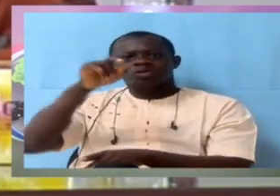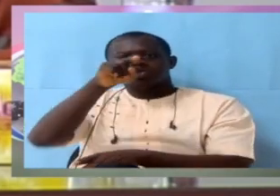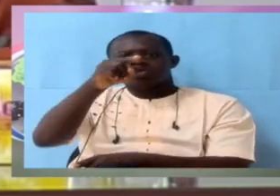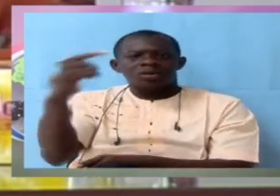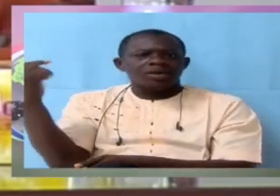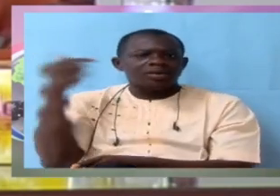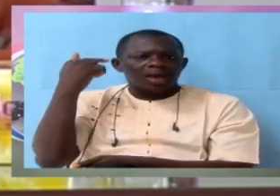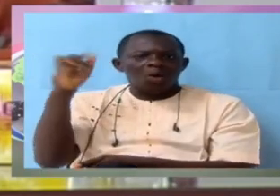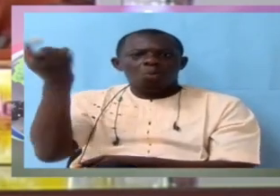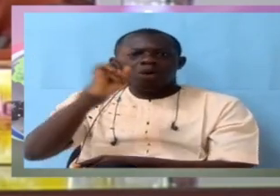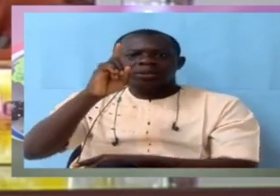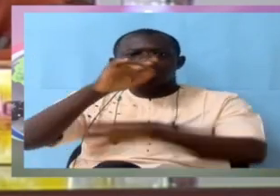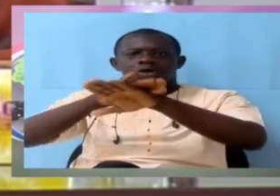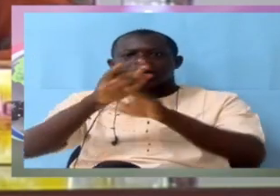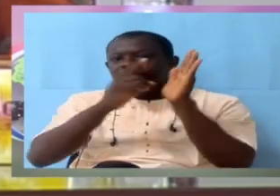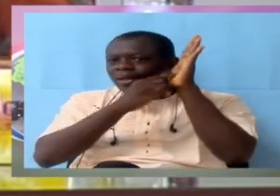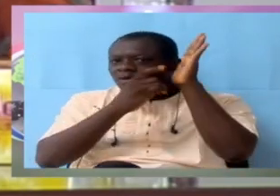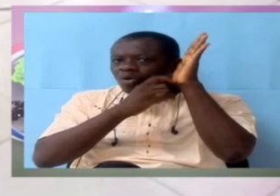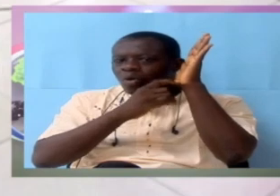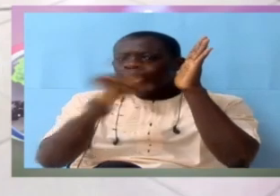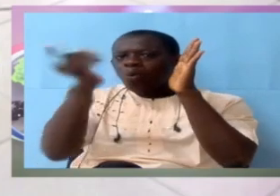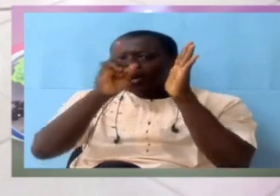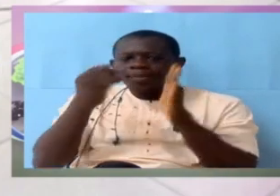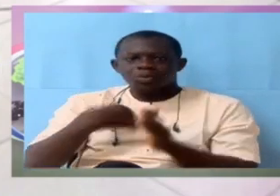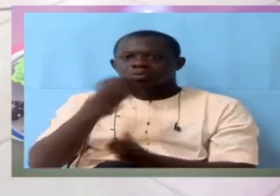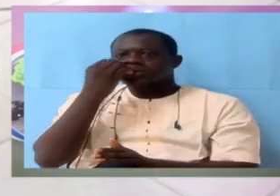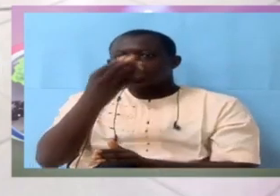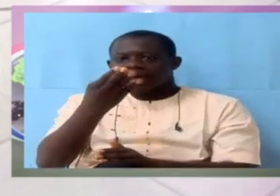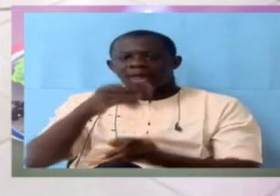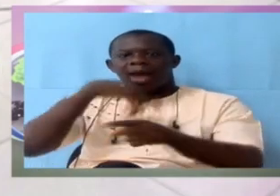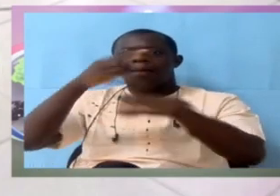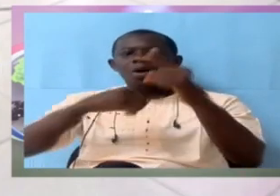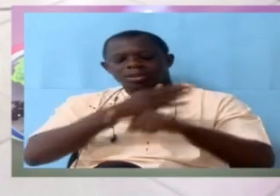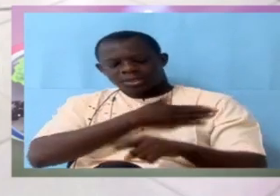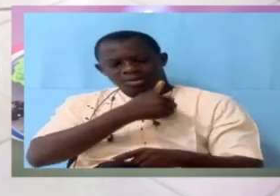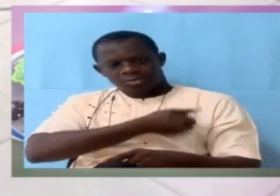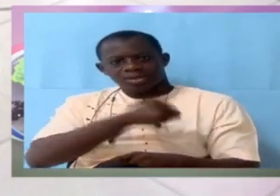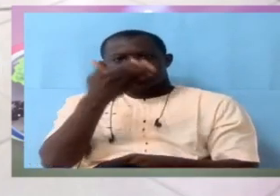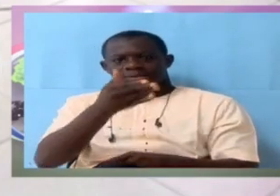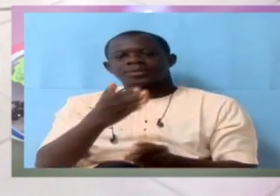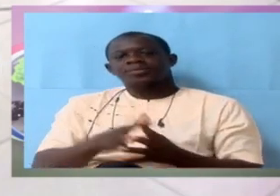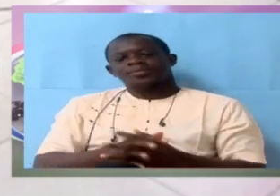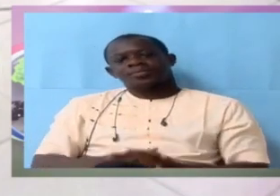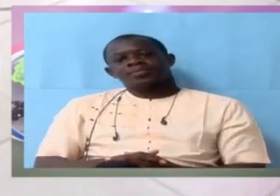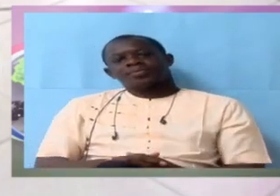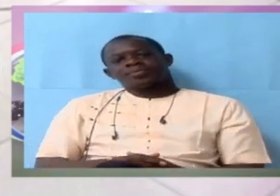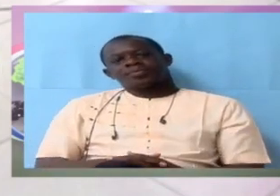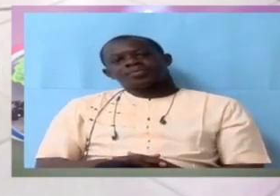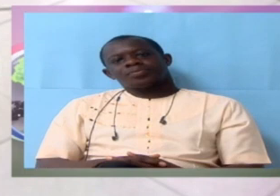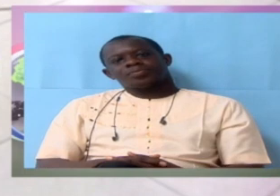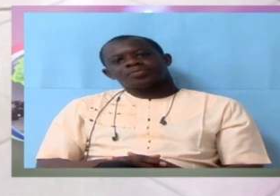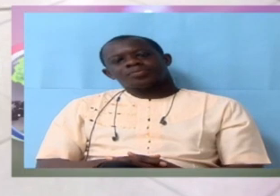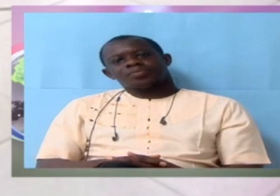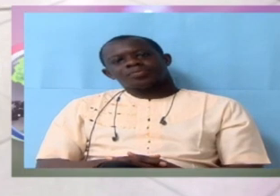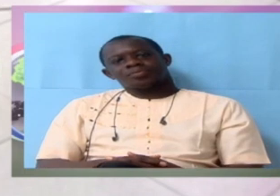radio? What was said about this treatment? For isa fono nye silang yemune fam moy njara la kuoro television do